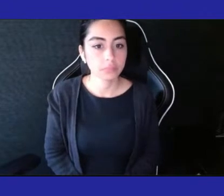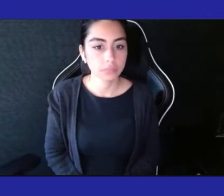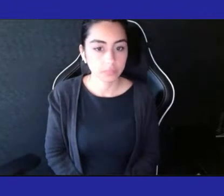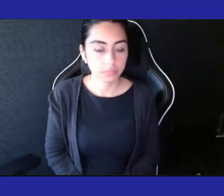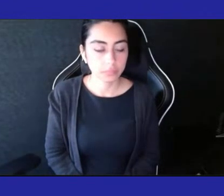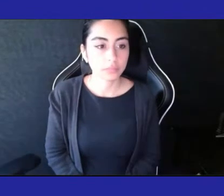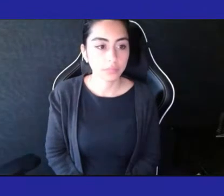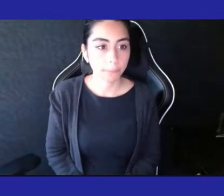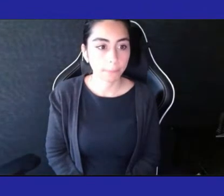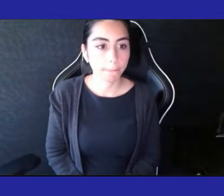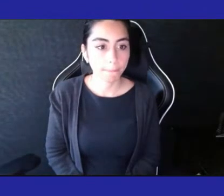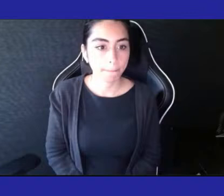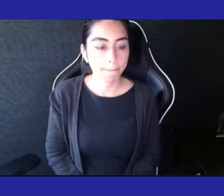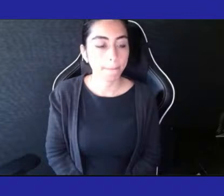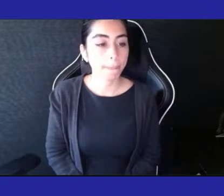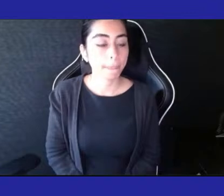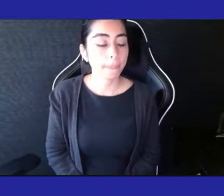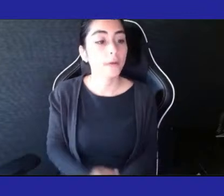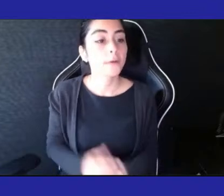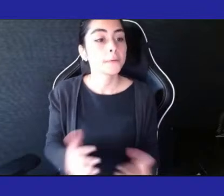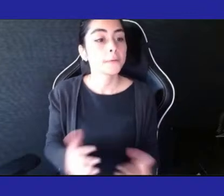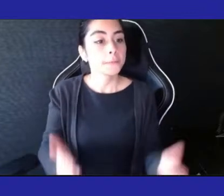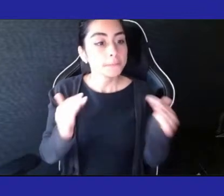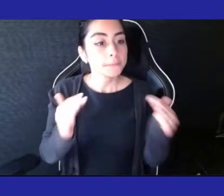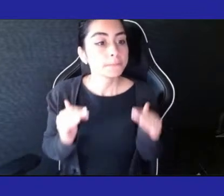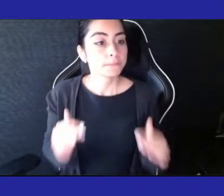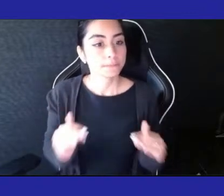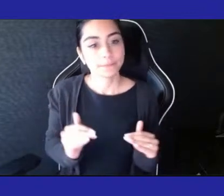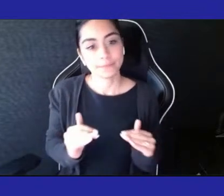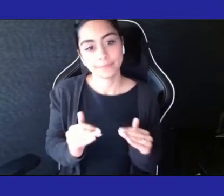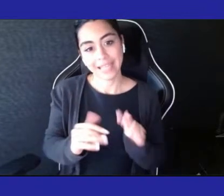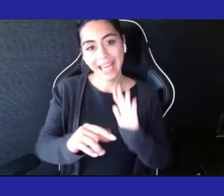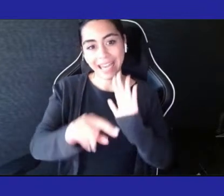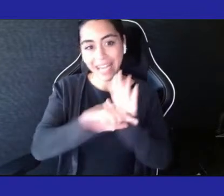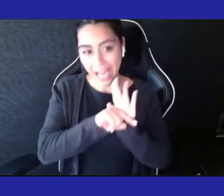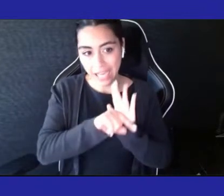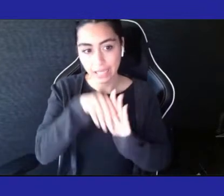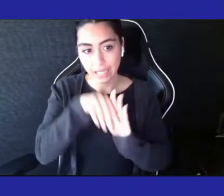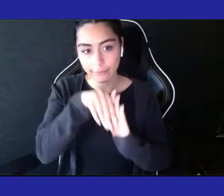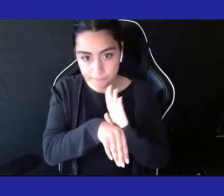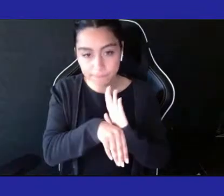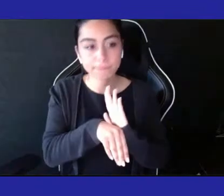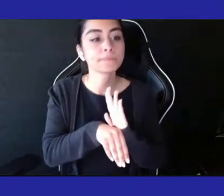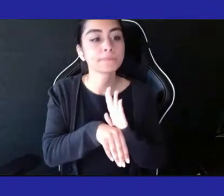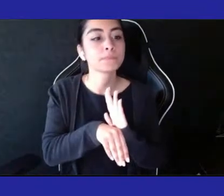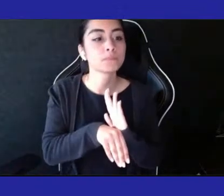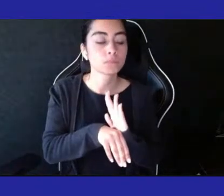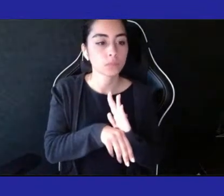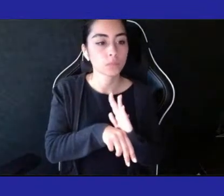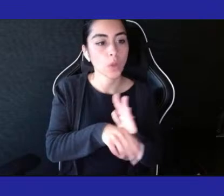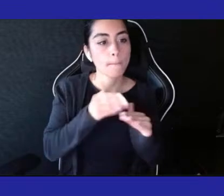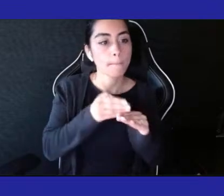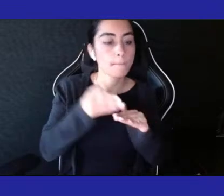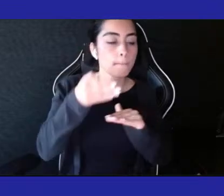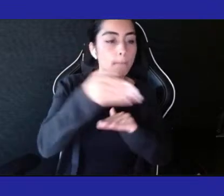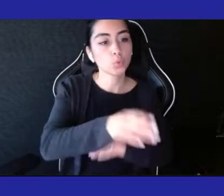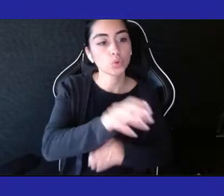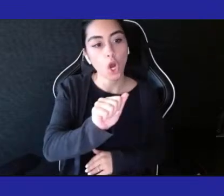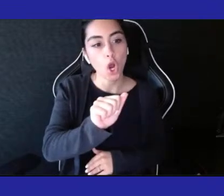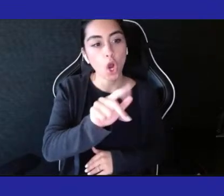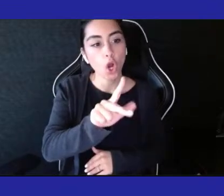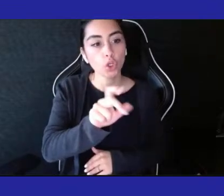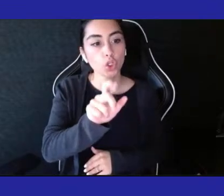Now, moving on to some of the negative trending metrics here on post-acute care, all-cause